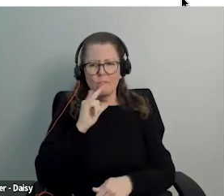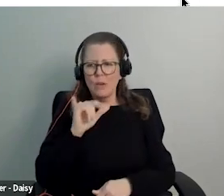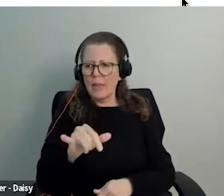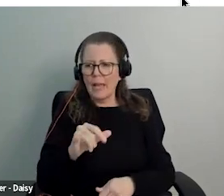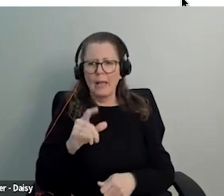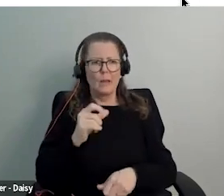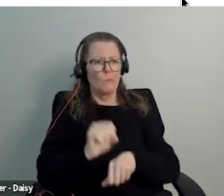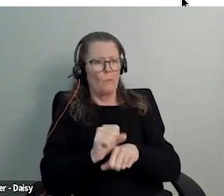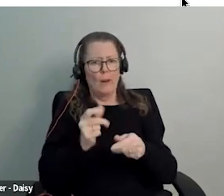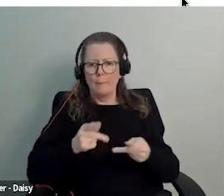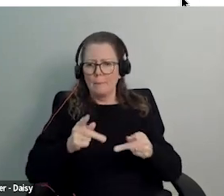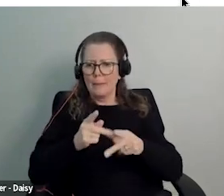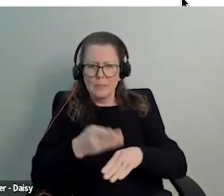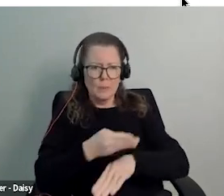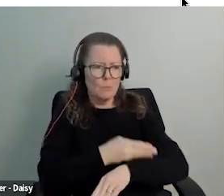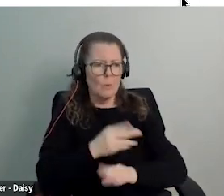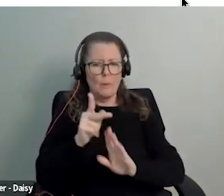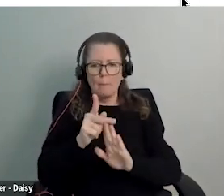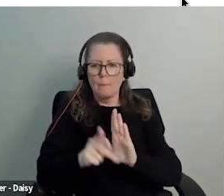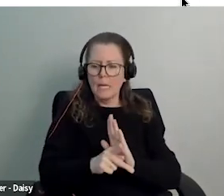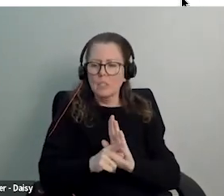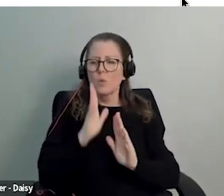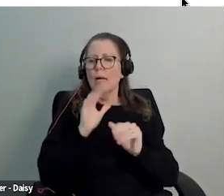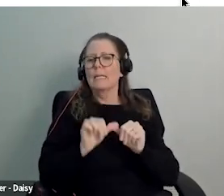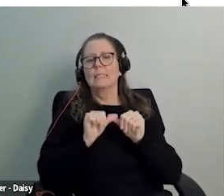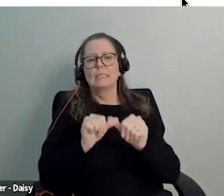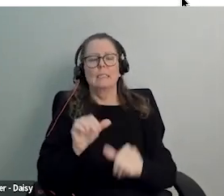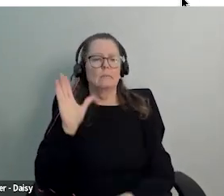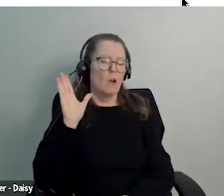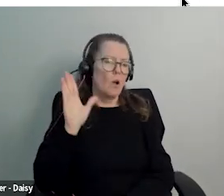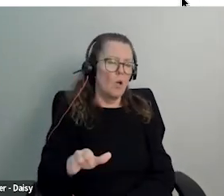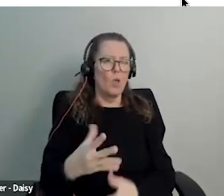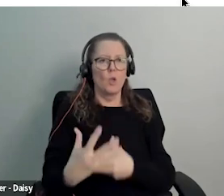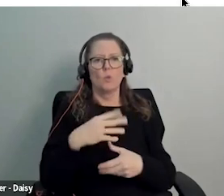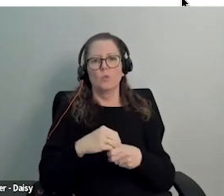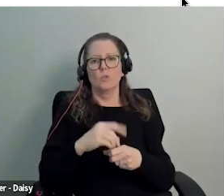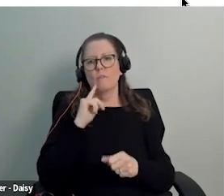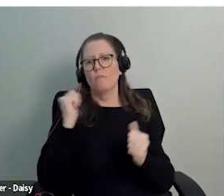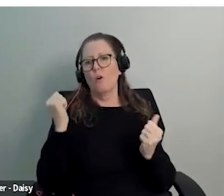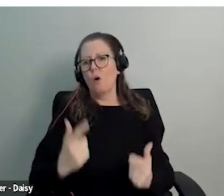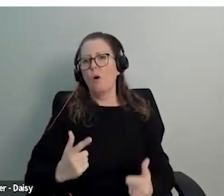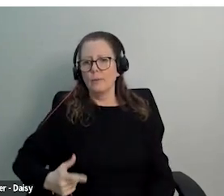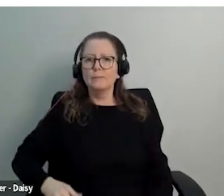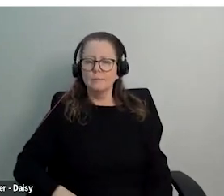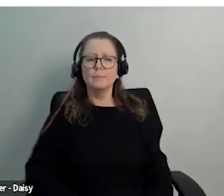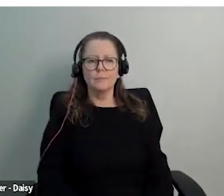accessibility improvements, and policies that foster long-term inclusion for everyone.